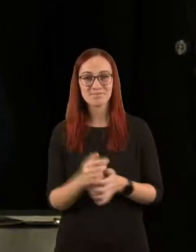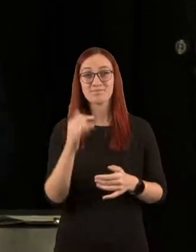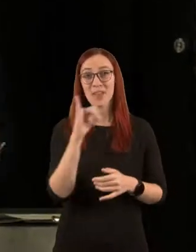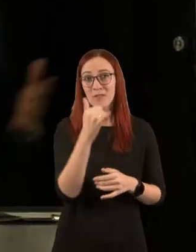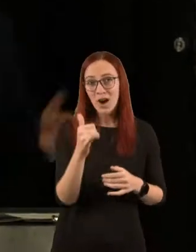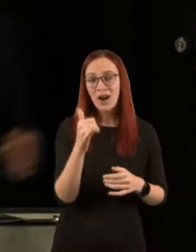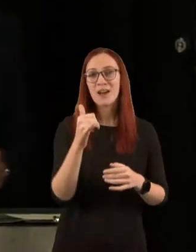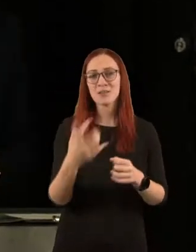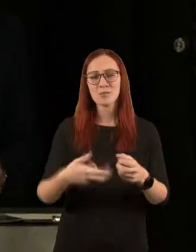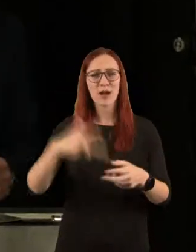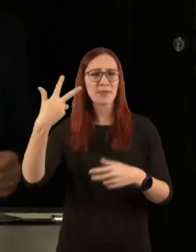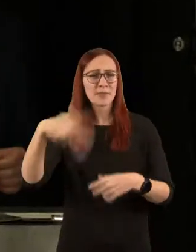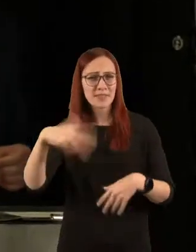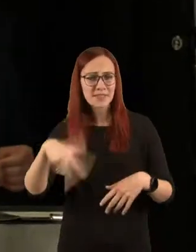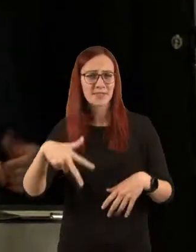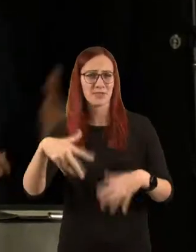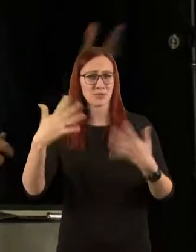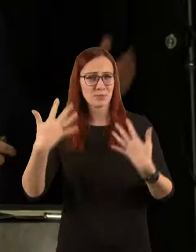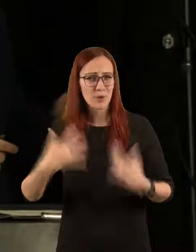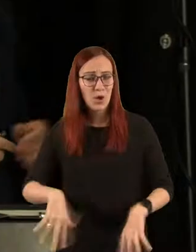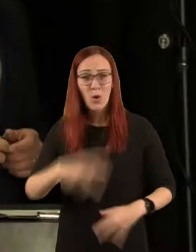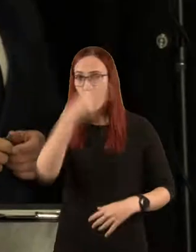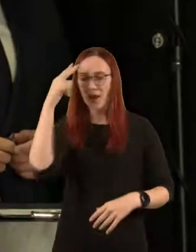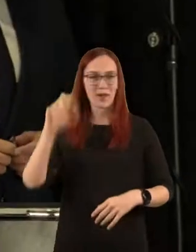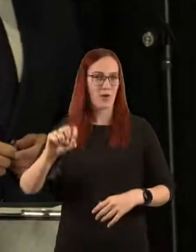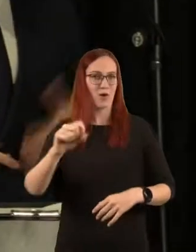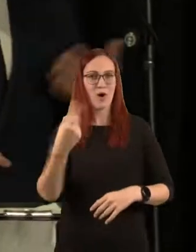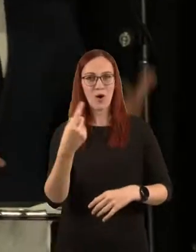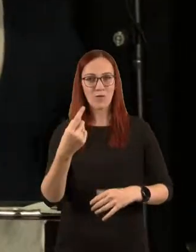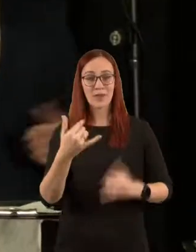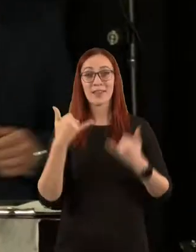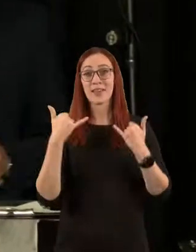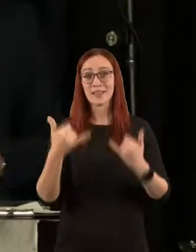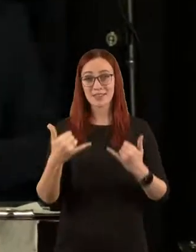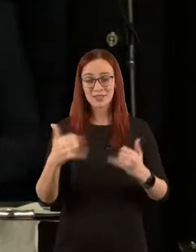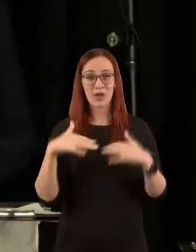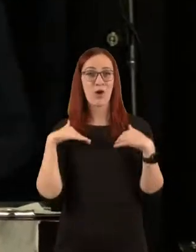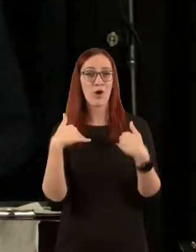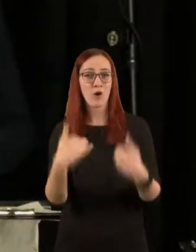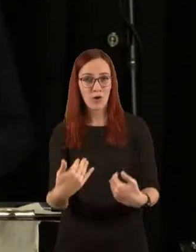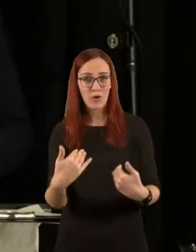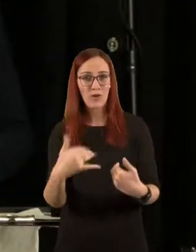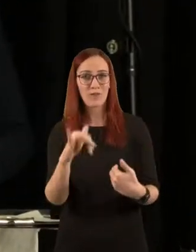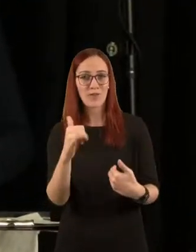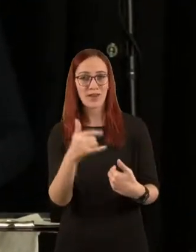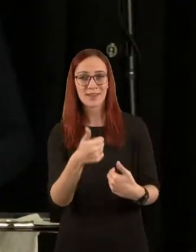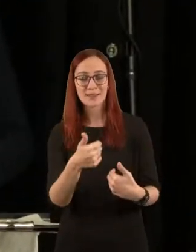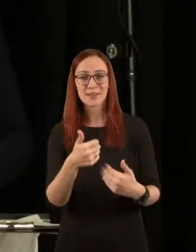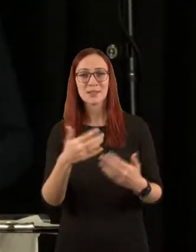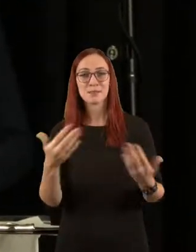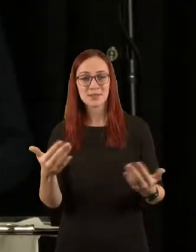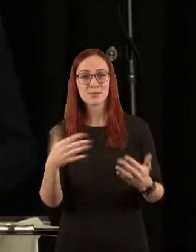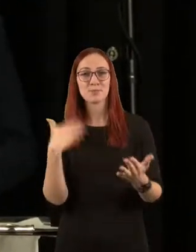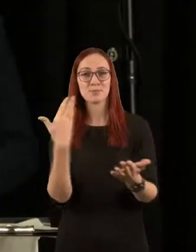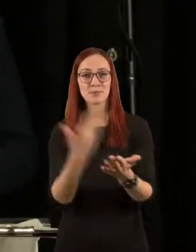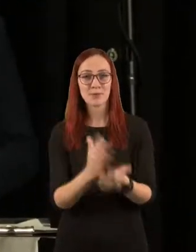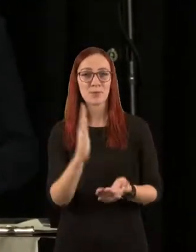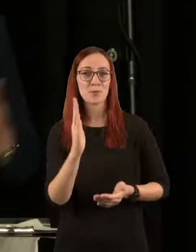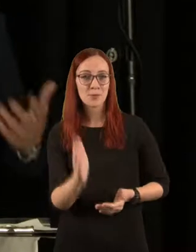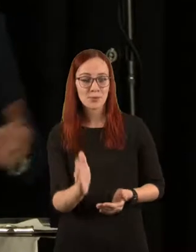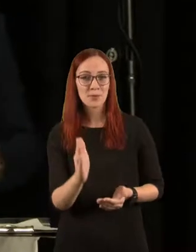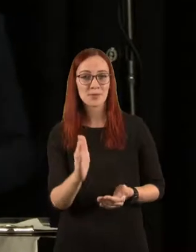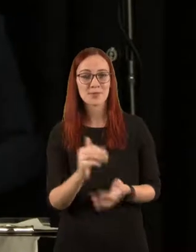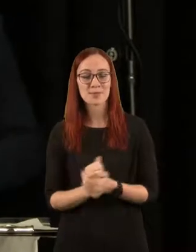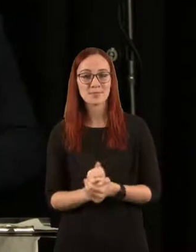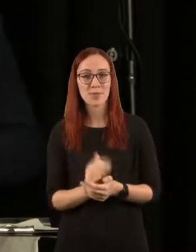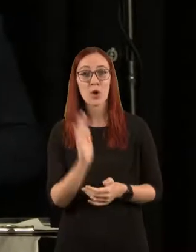the first review of Lithuania, although the OECD has been carrying out such reviews for 30